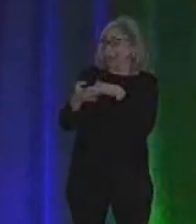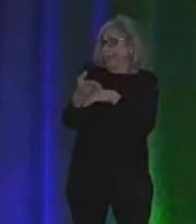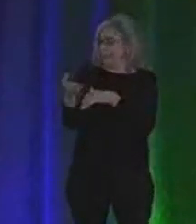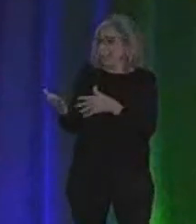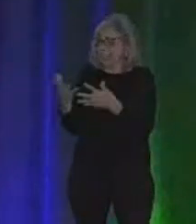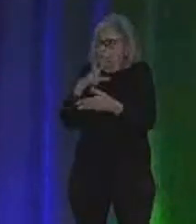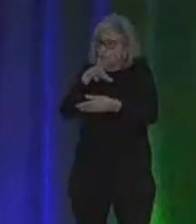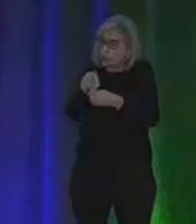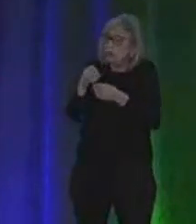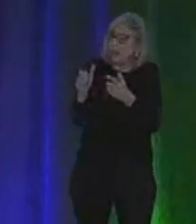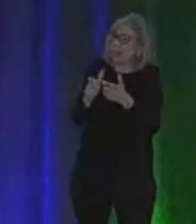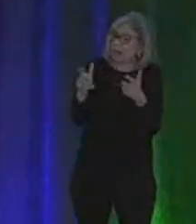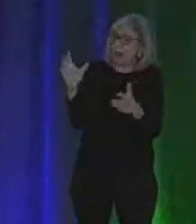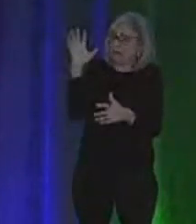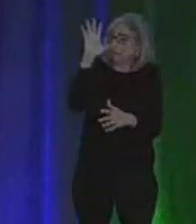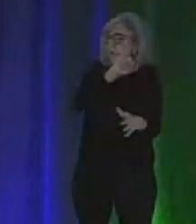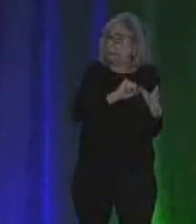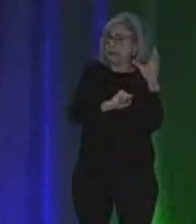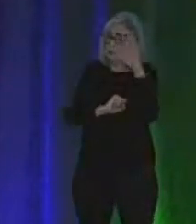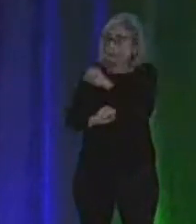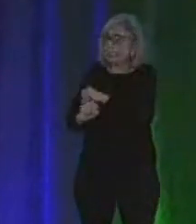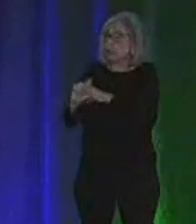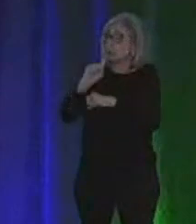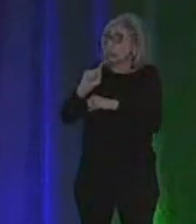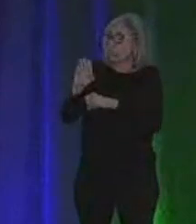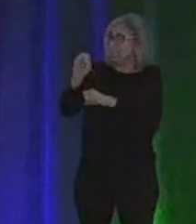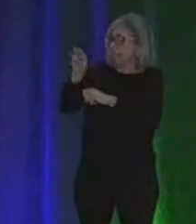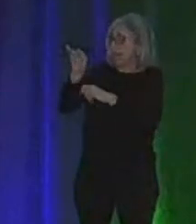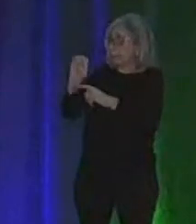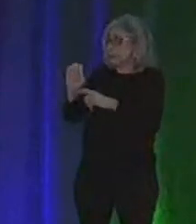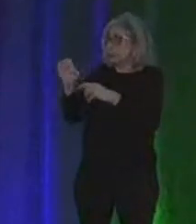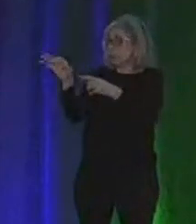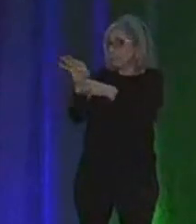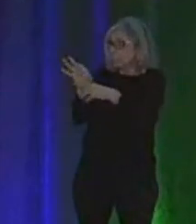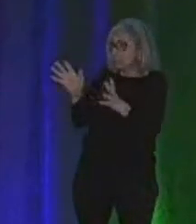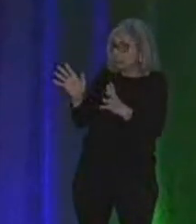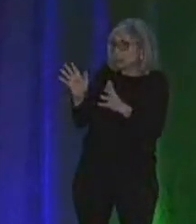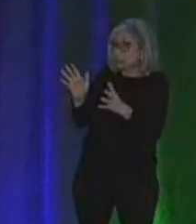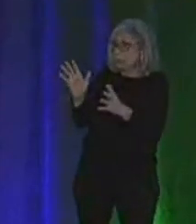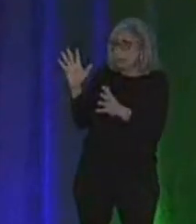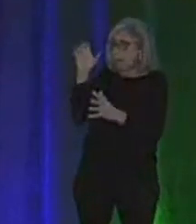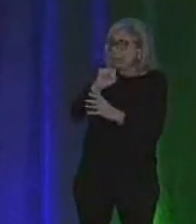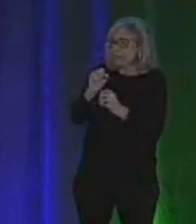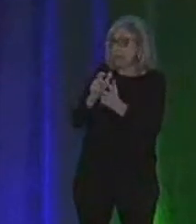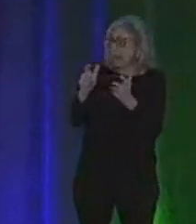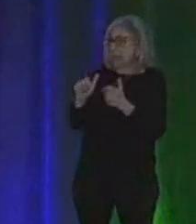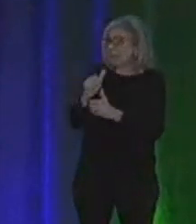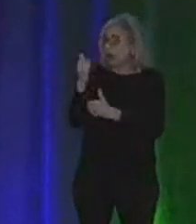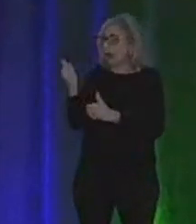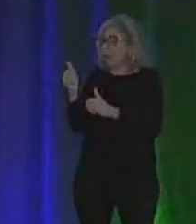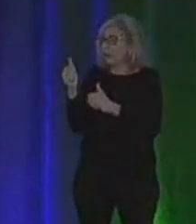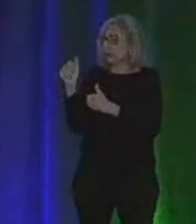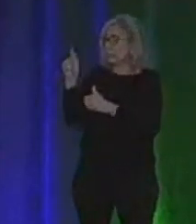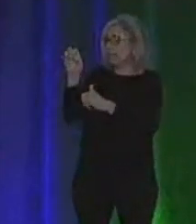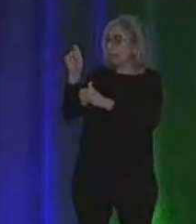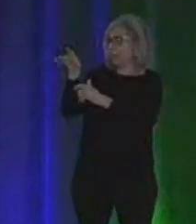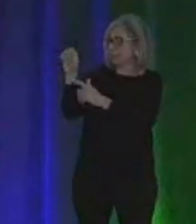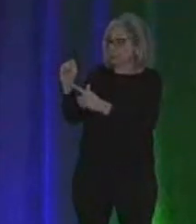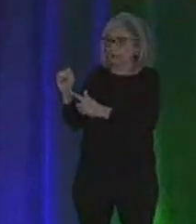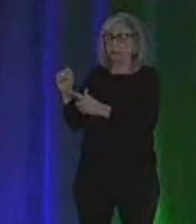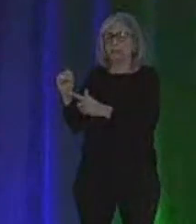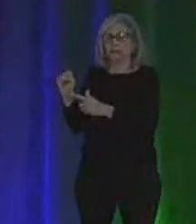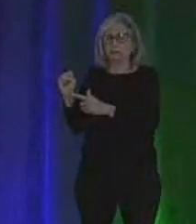it includes a lot of missing real e-commerce features that are honestly missing from a lot of other templates, things like handling out of stock,